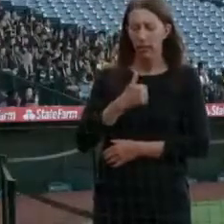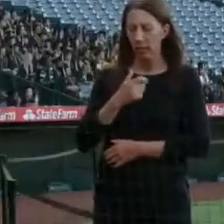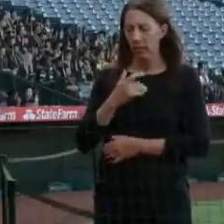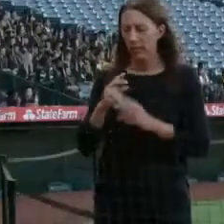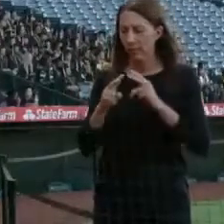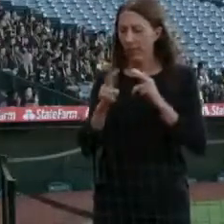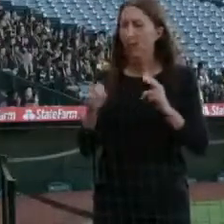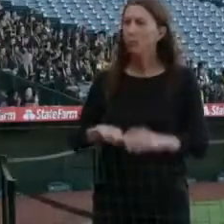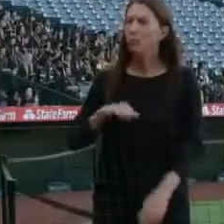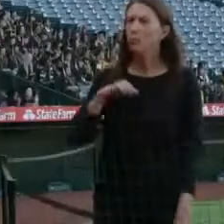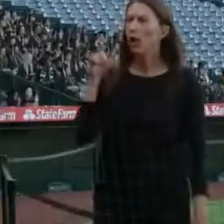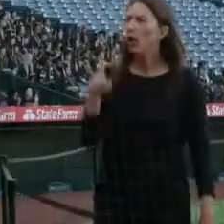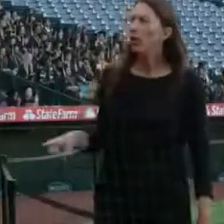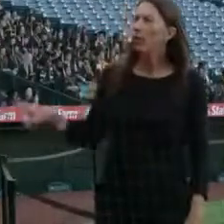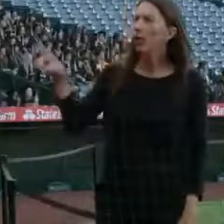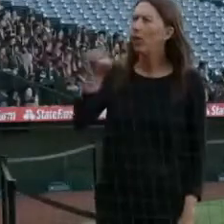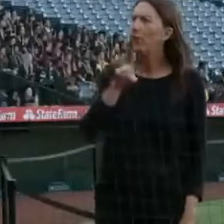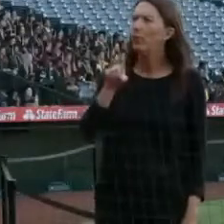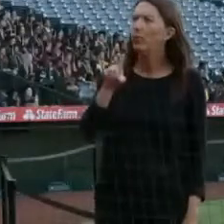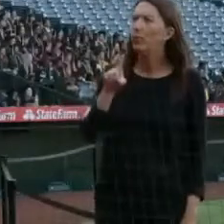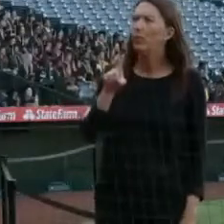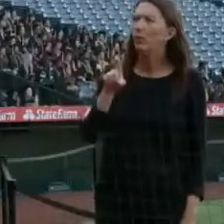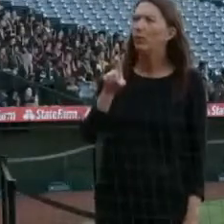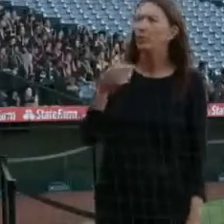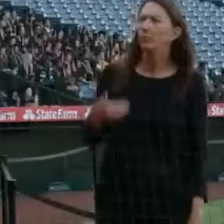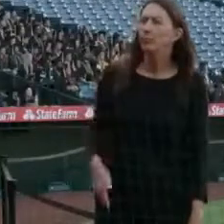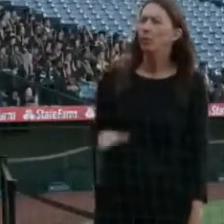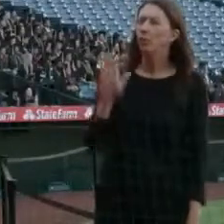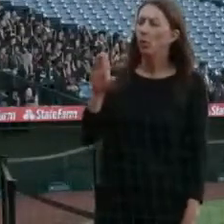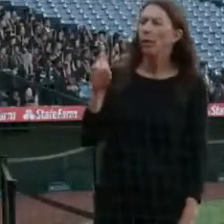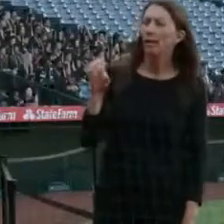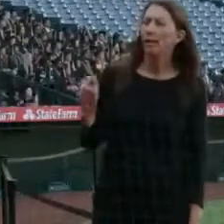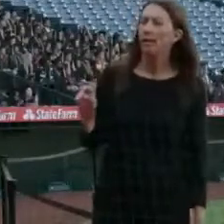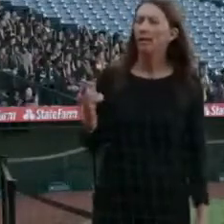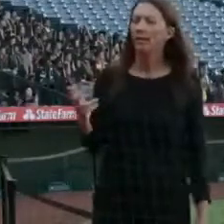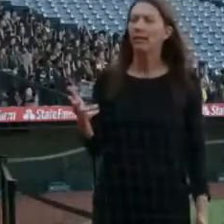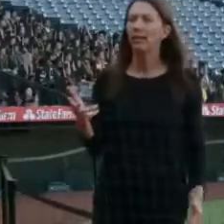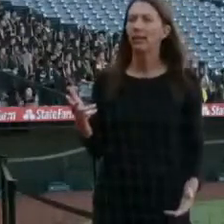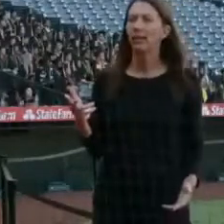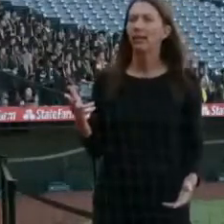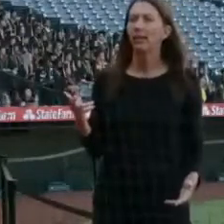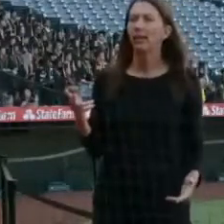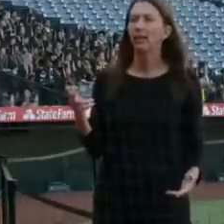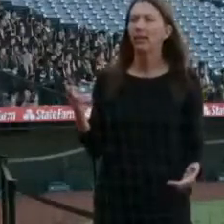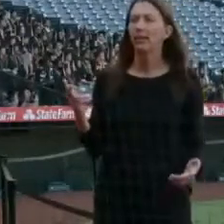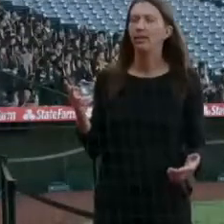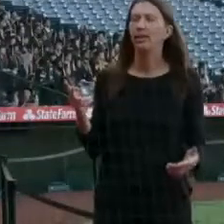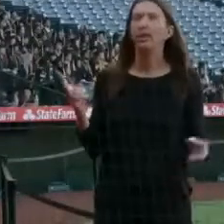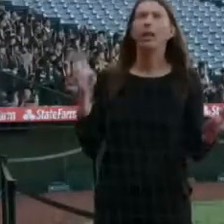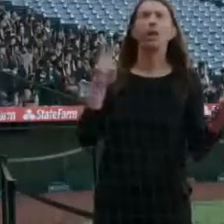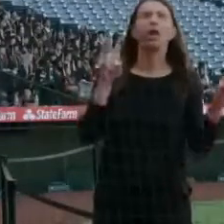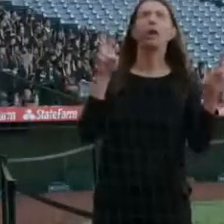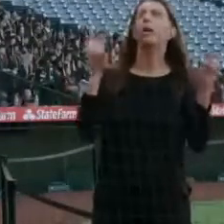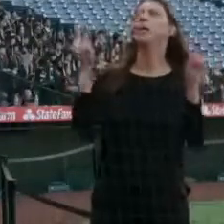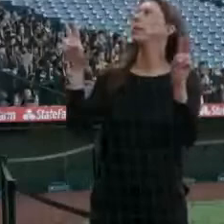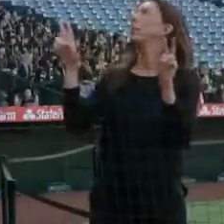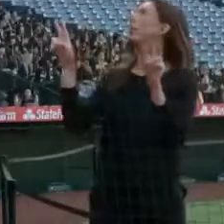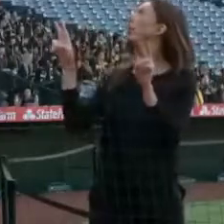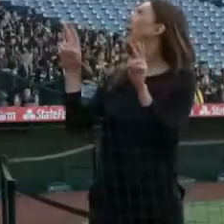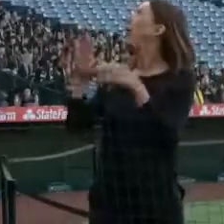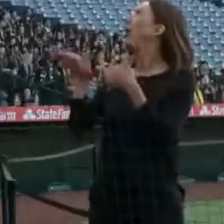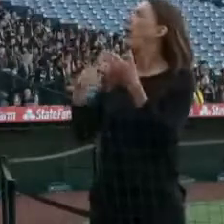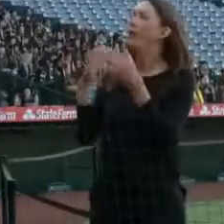very proud to be your dean. And as I look up in the stands at all